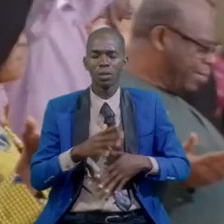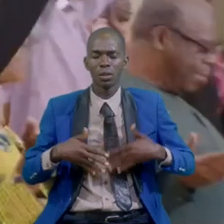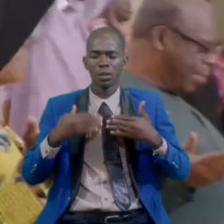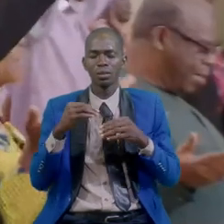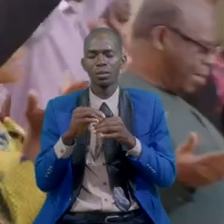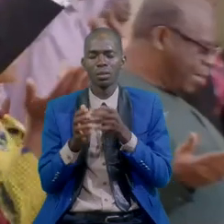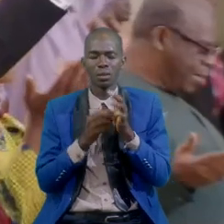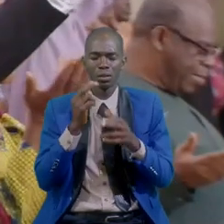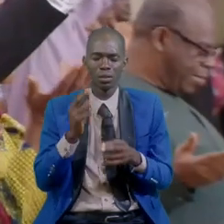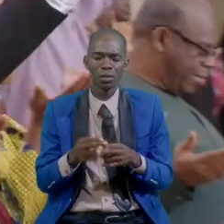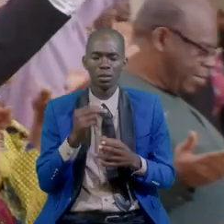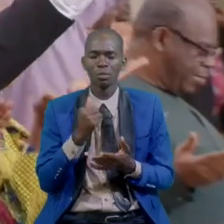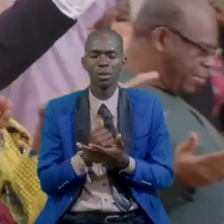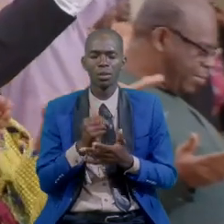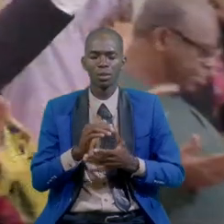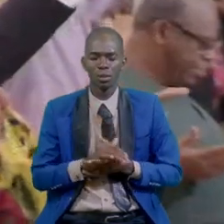name.